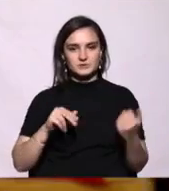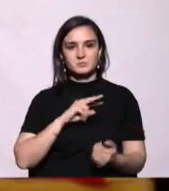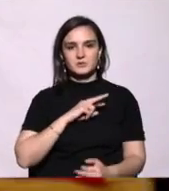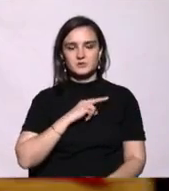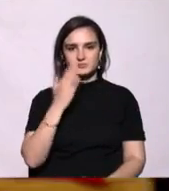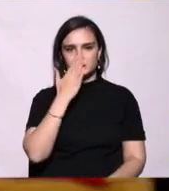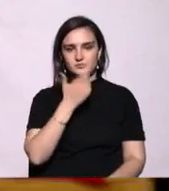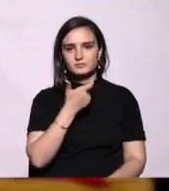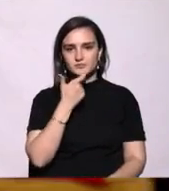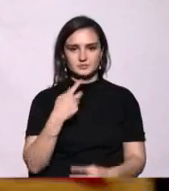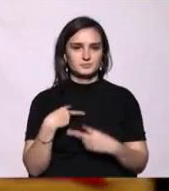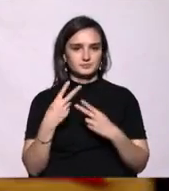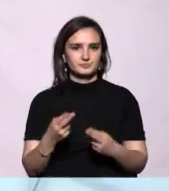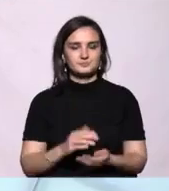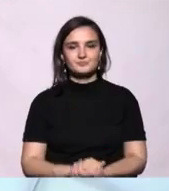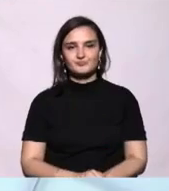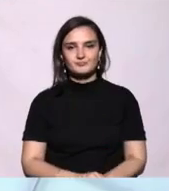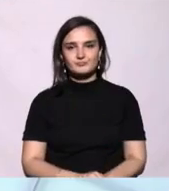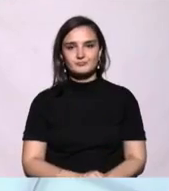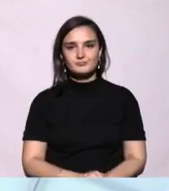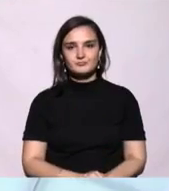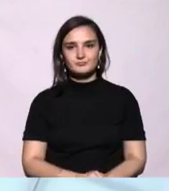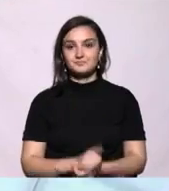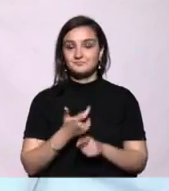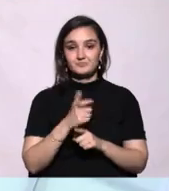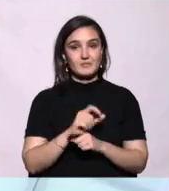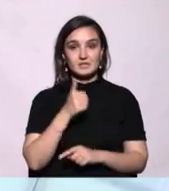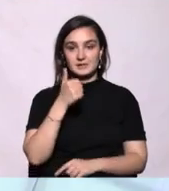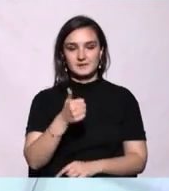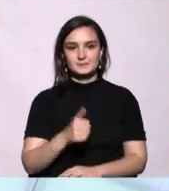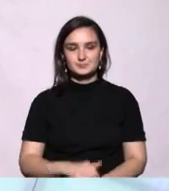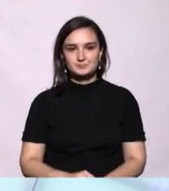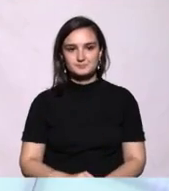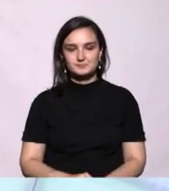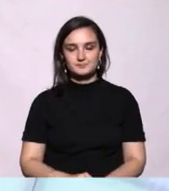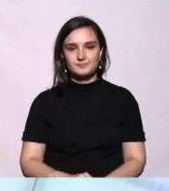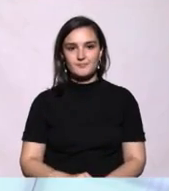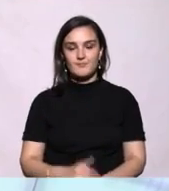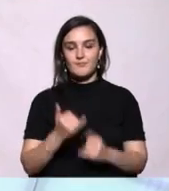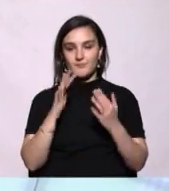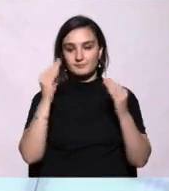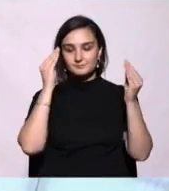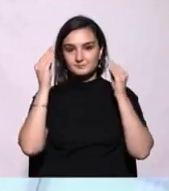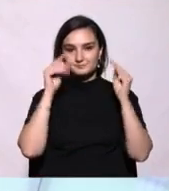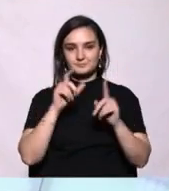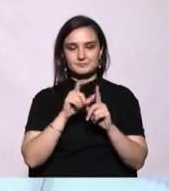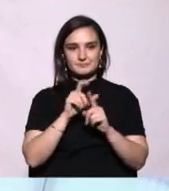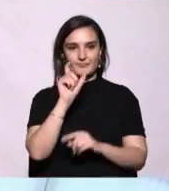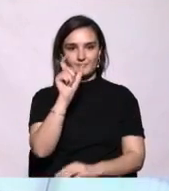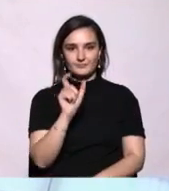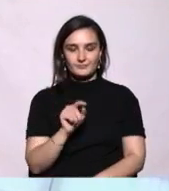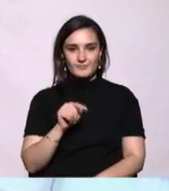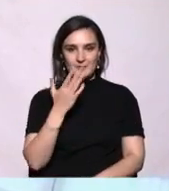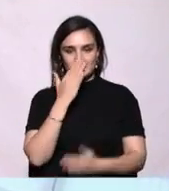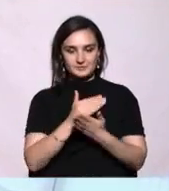watching movies as well. Great. Fantastic. Yeah. So, now we will discuss our vocabulary for